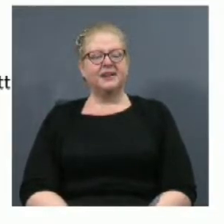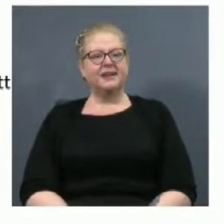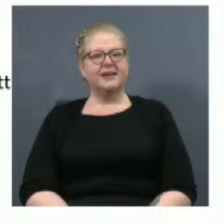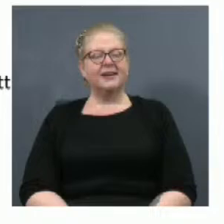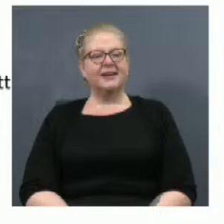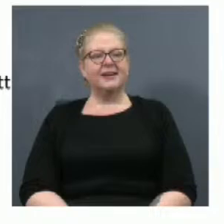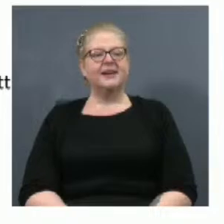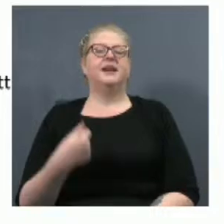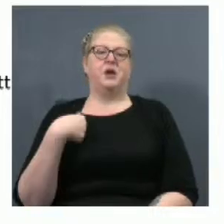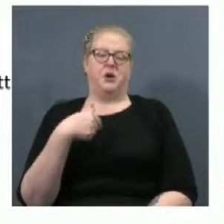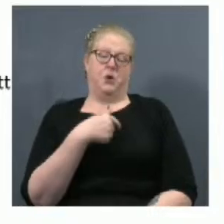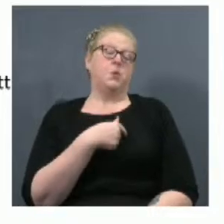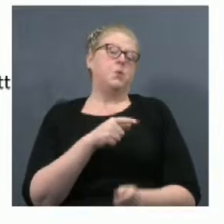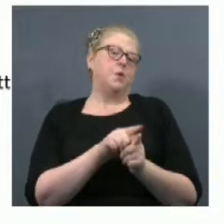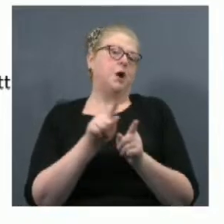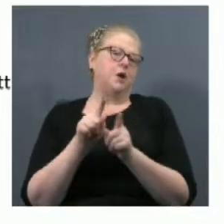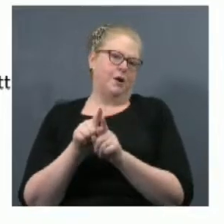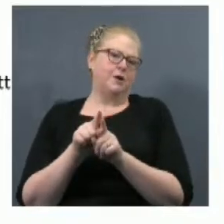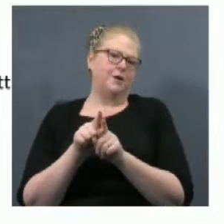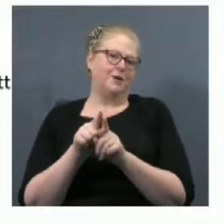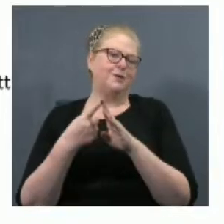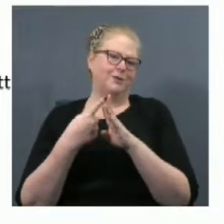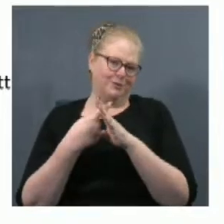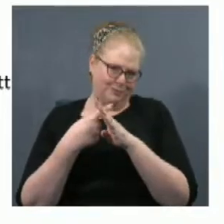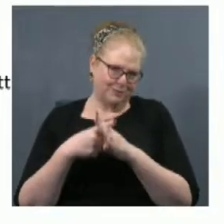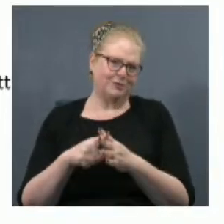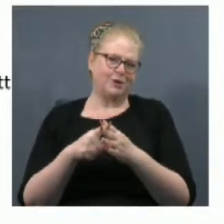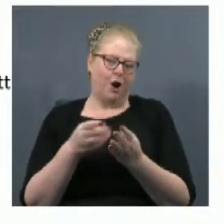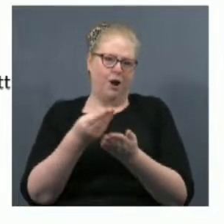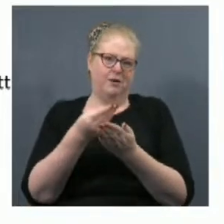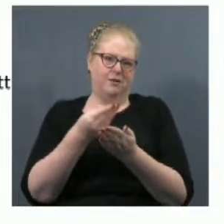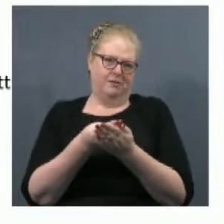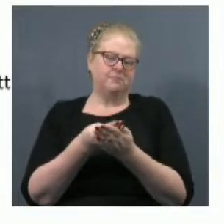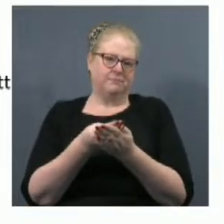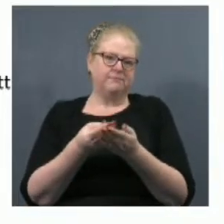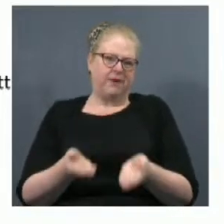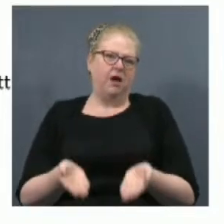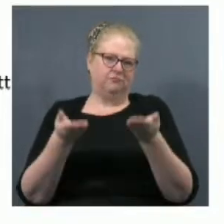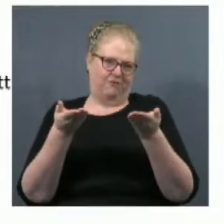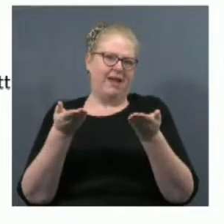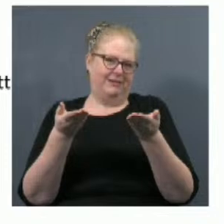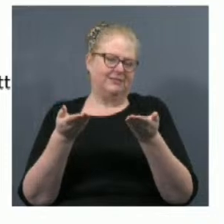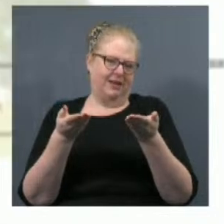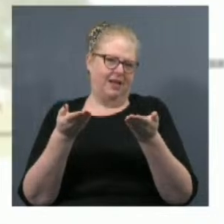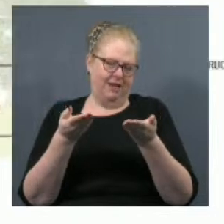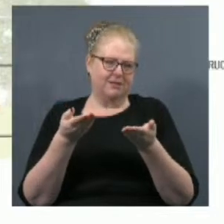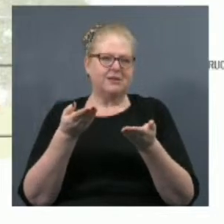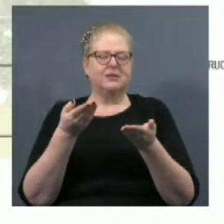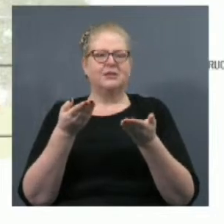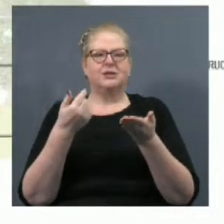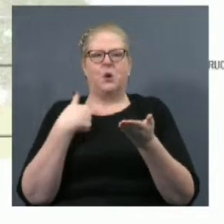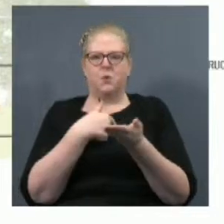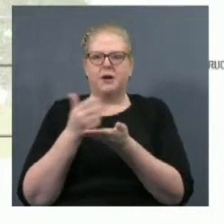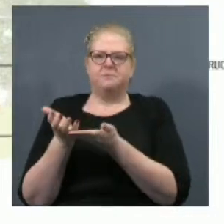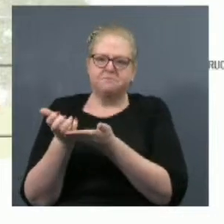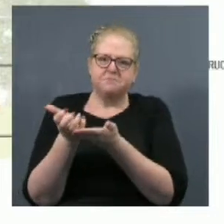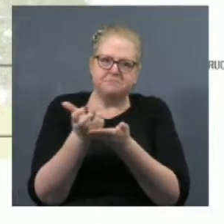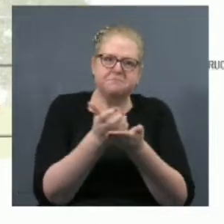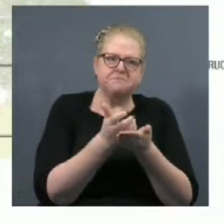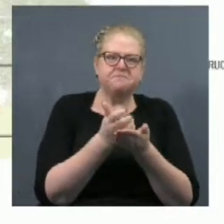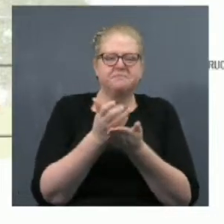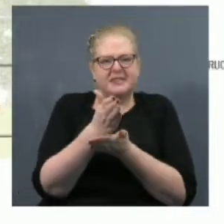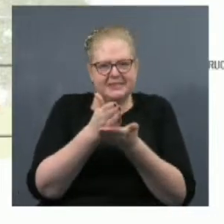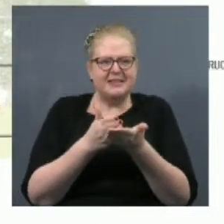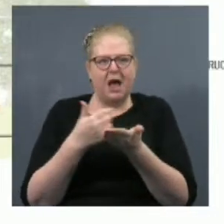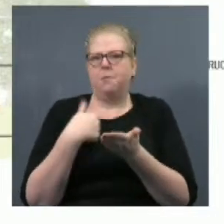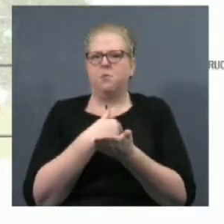have started fundraising after the first of the year. We've raised some money. We're not here to ask for money, but